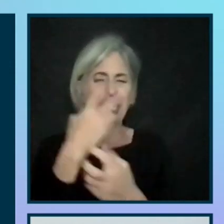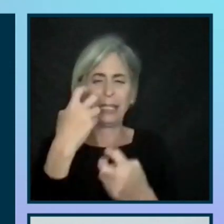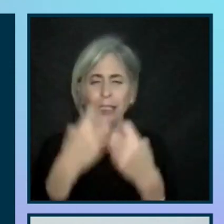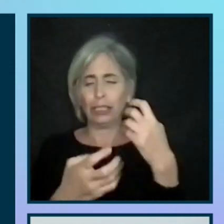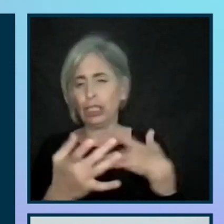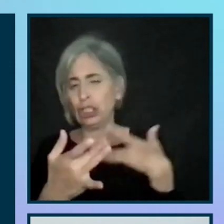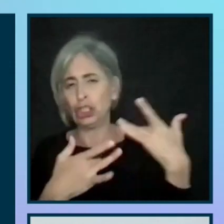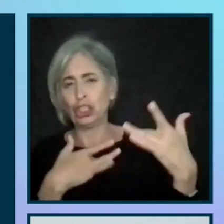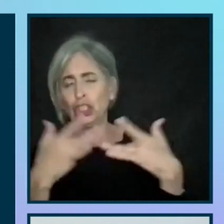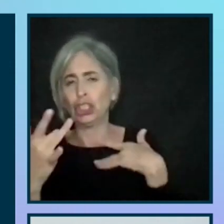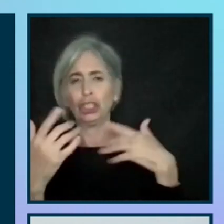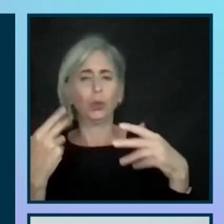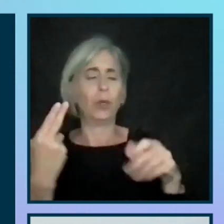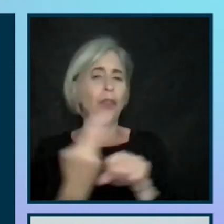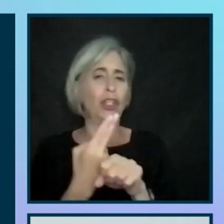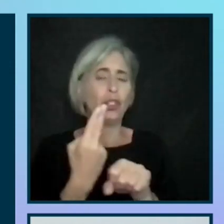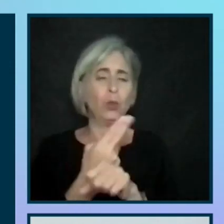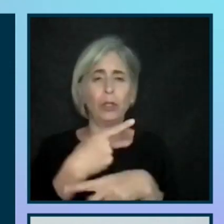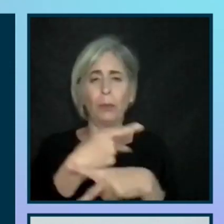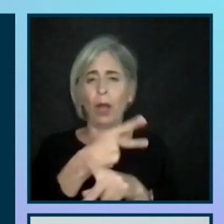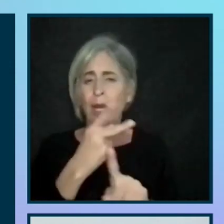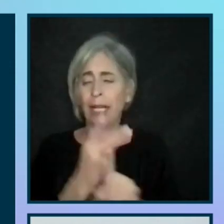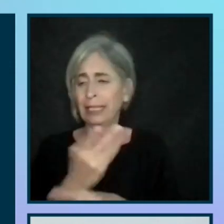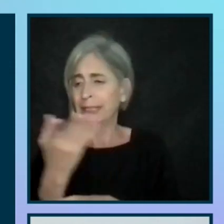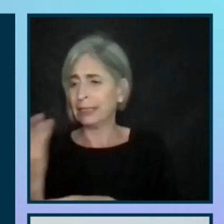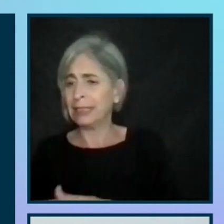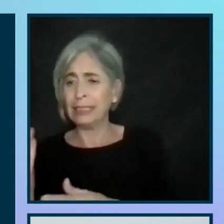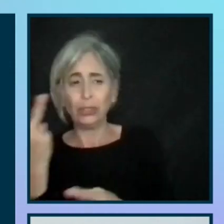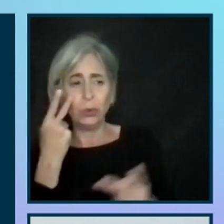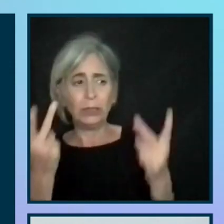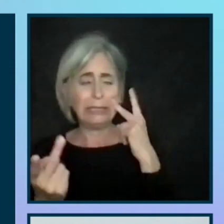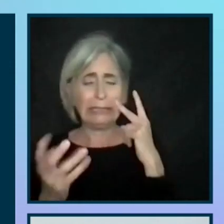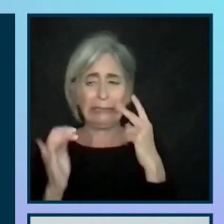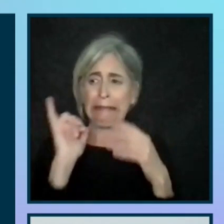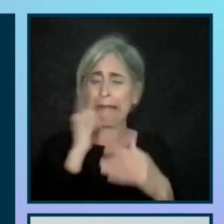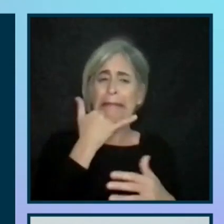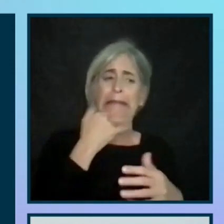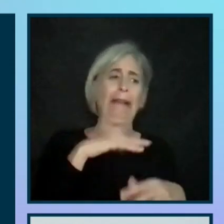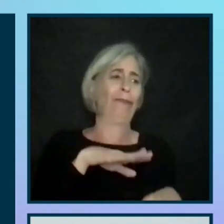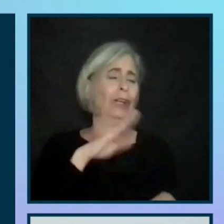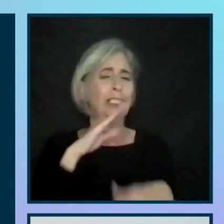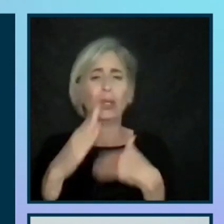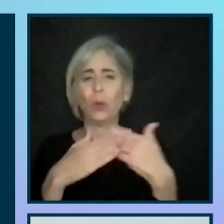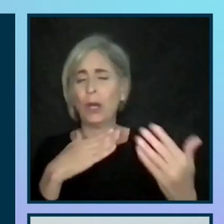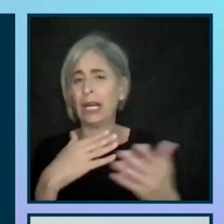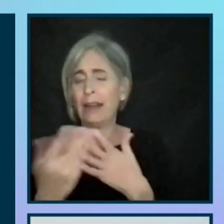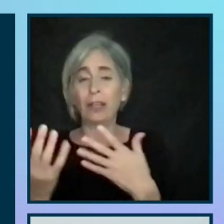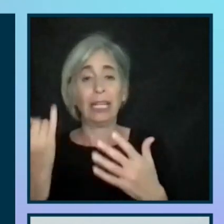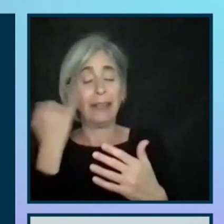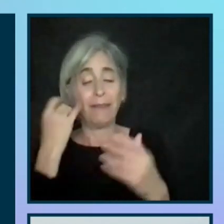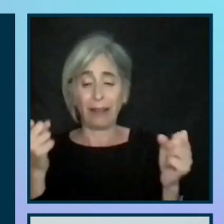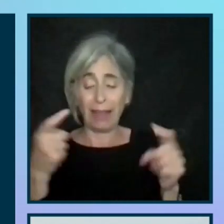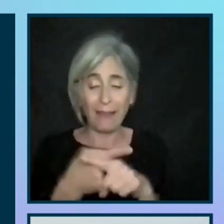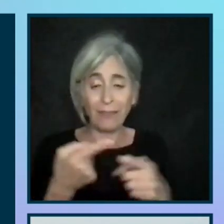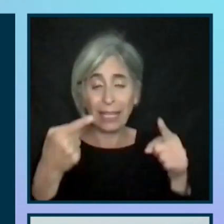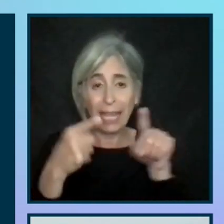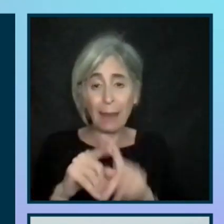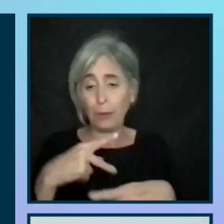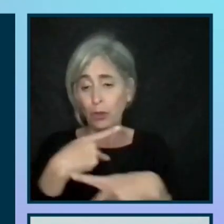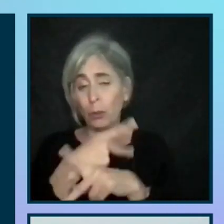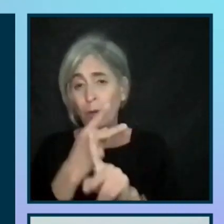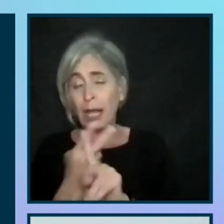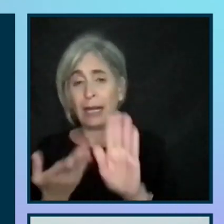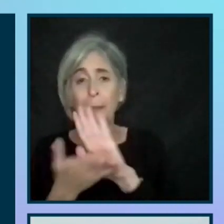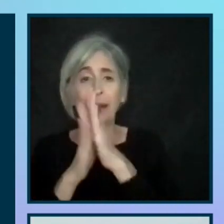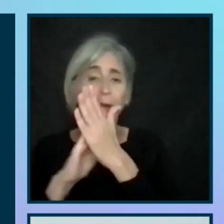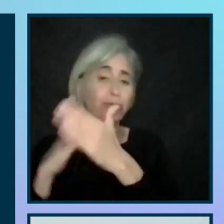product matures. Even the accessibility features that you incorporate might change over time as your product evolves and